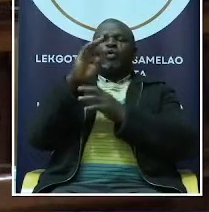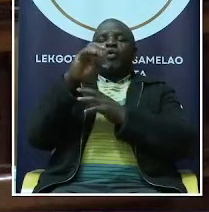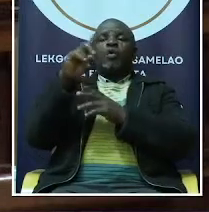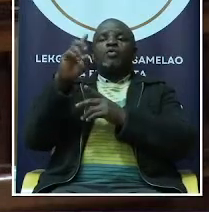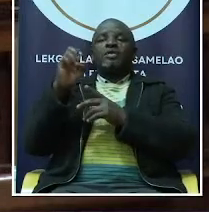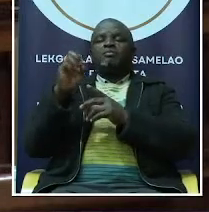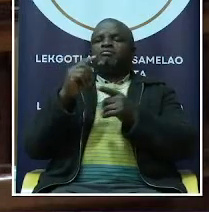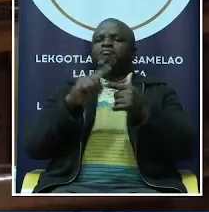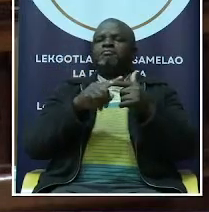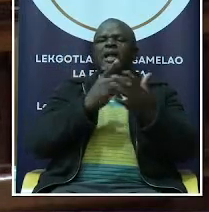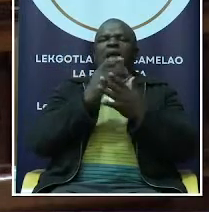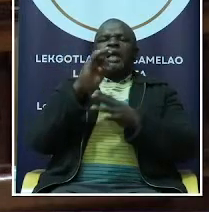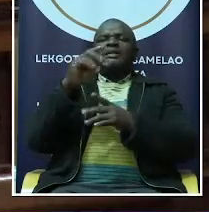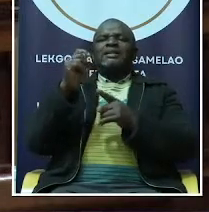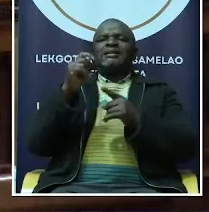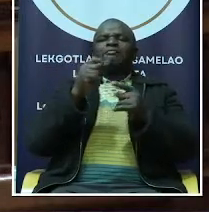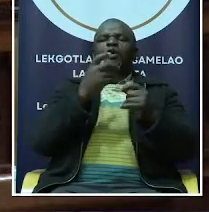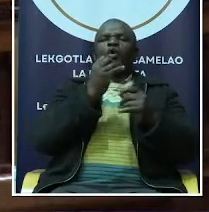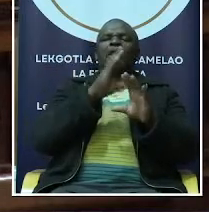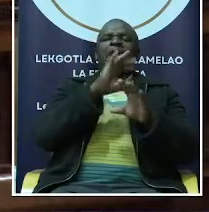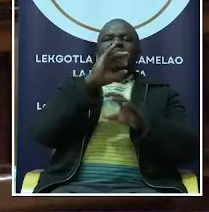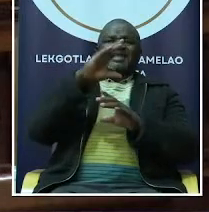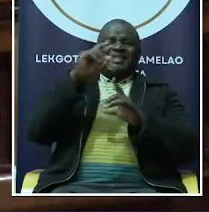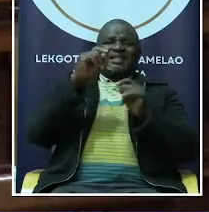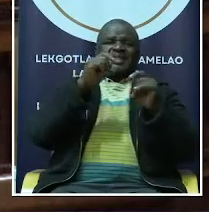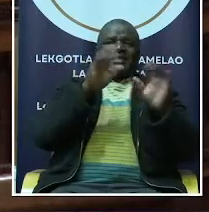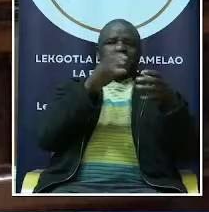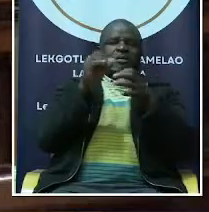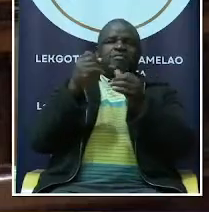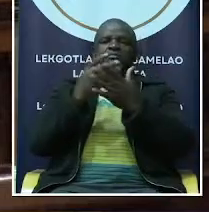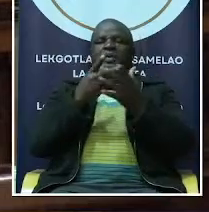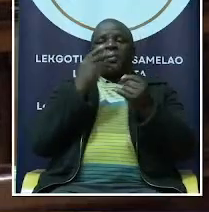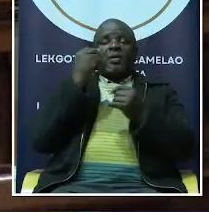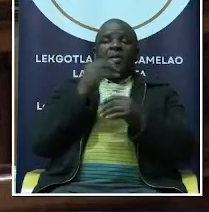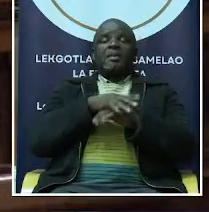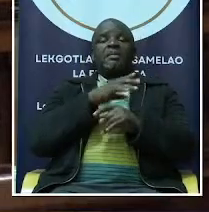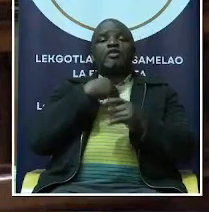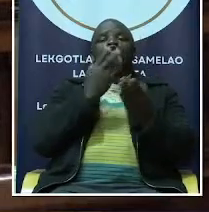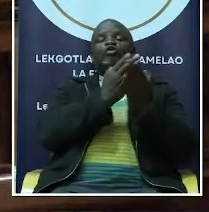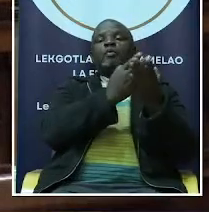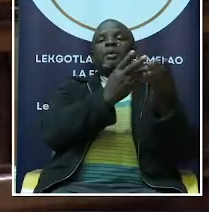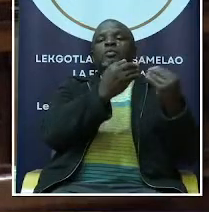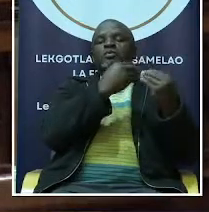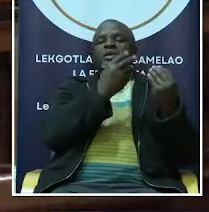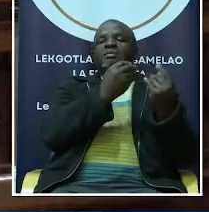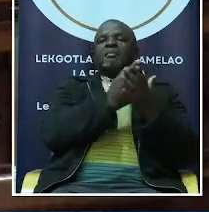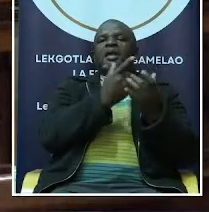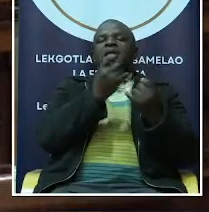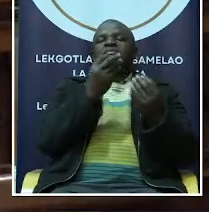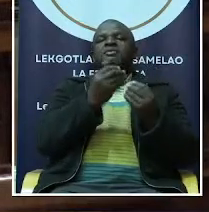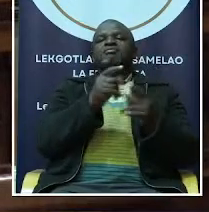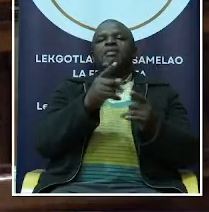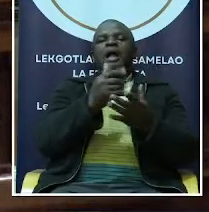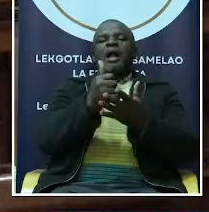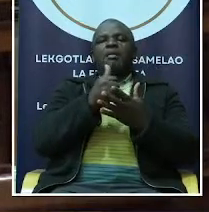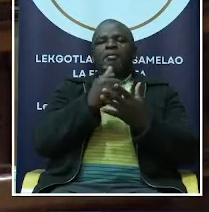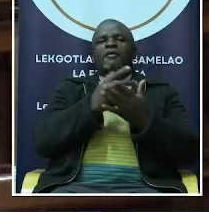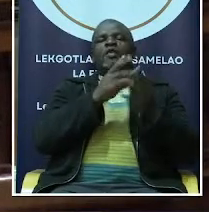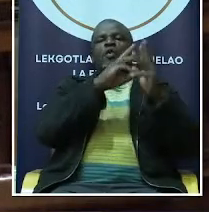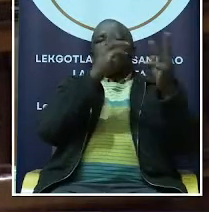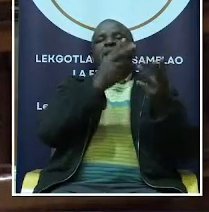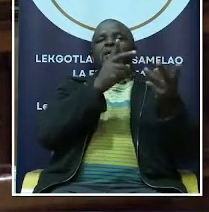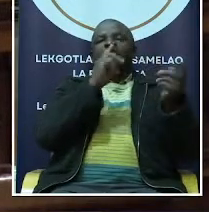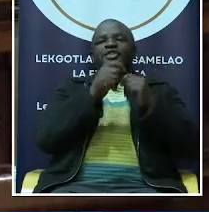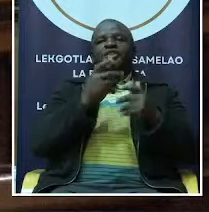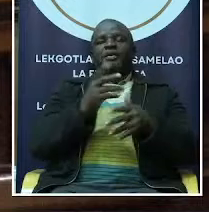cannot do anything in the IT sector or in the ICT sector. We are just taught in our schools things that have no bearing on what the world is going to become.